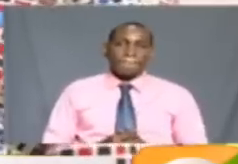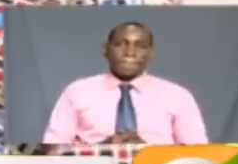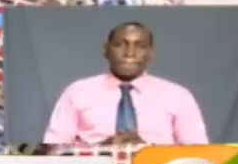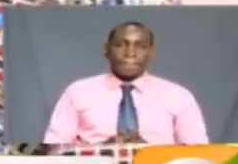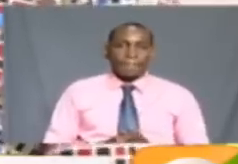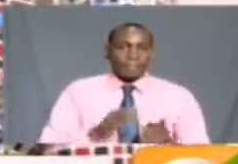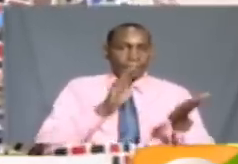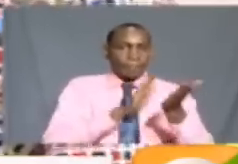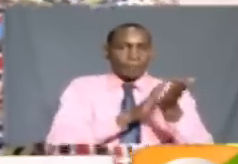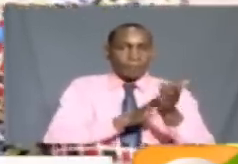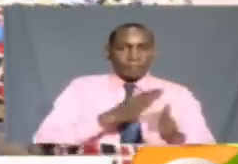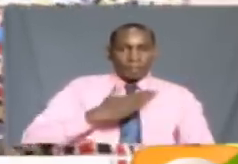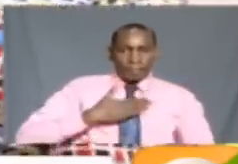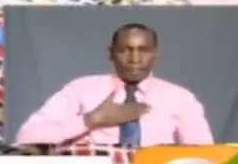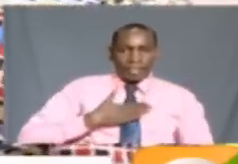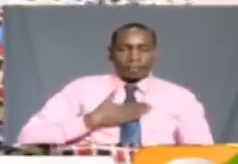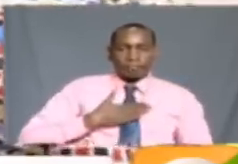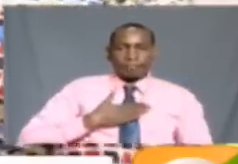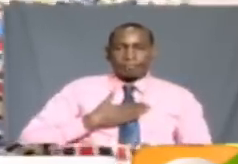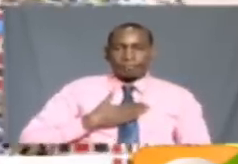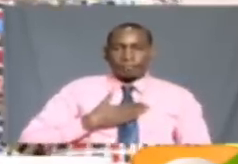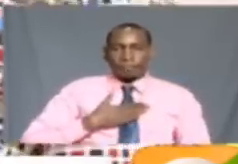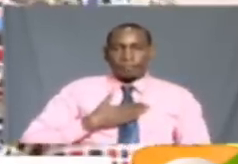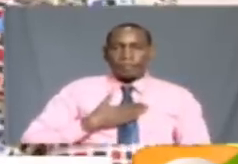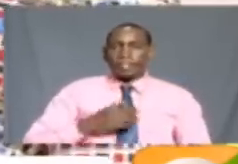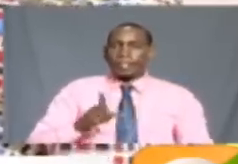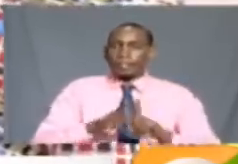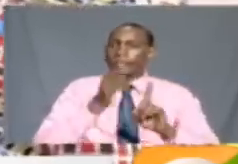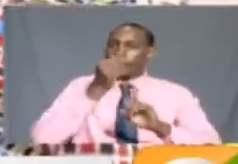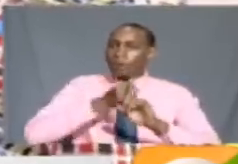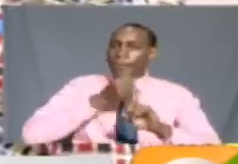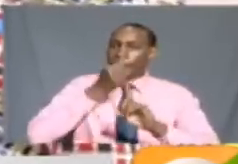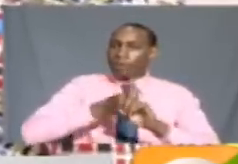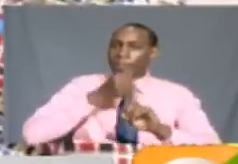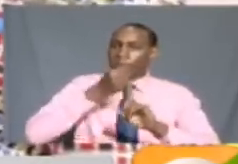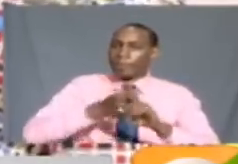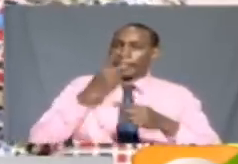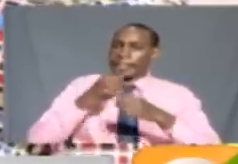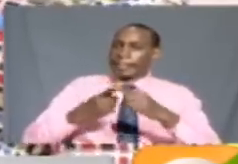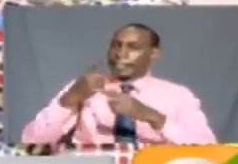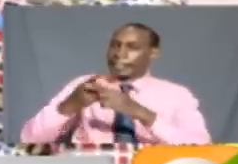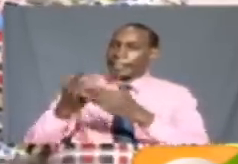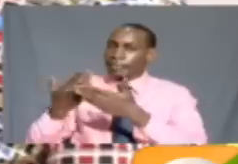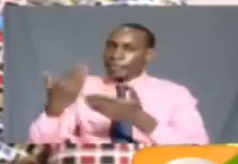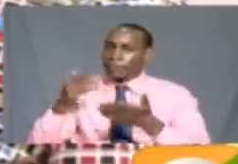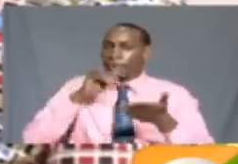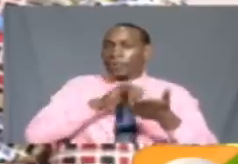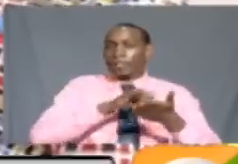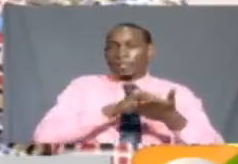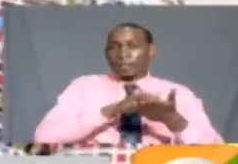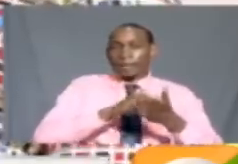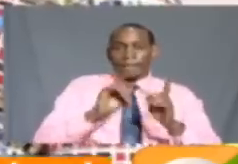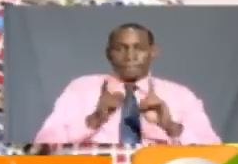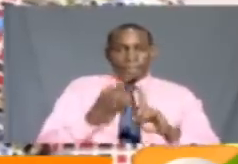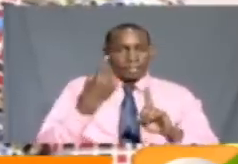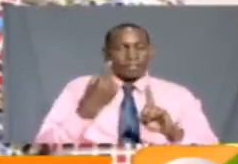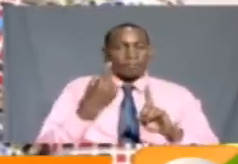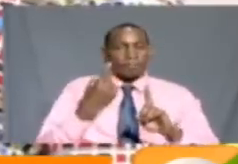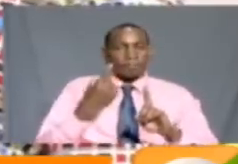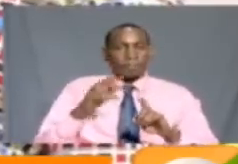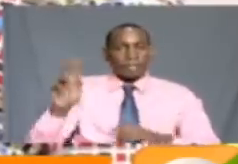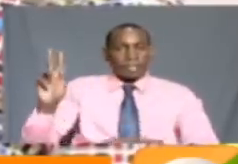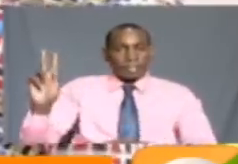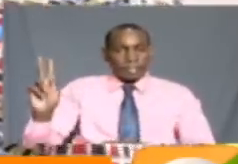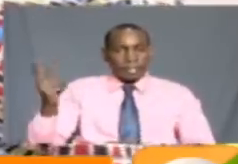My suggestion is this, and this is what we've been advocating for over the years, is that first and foremost,